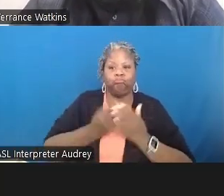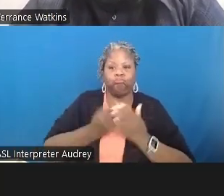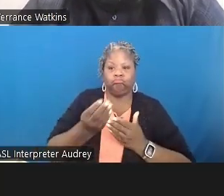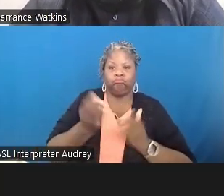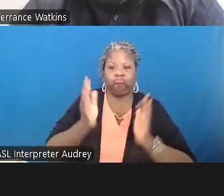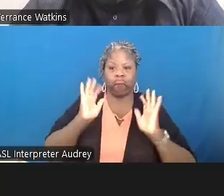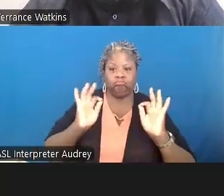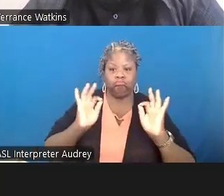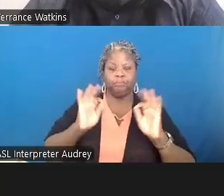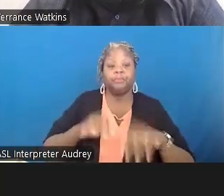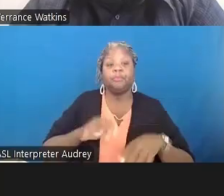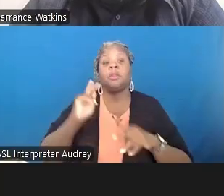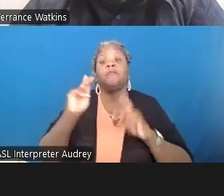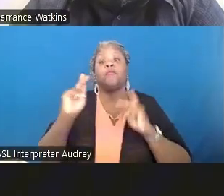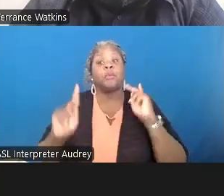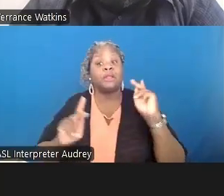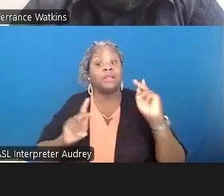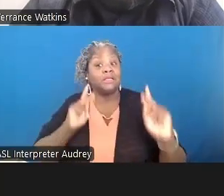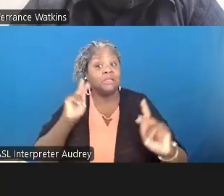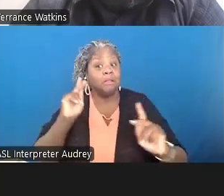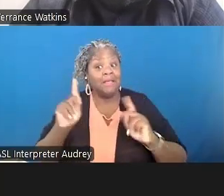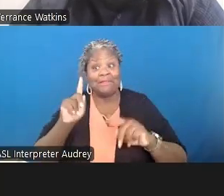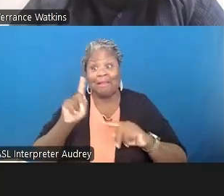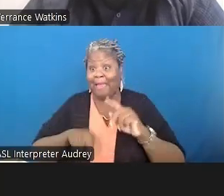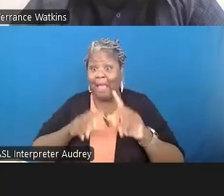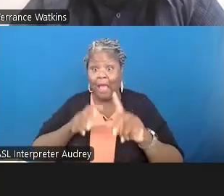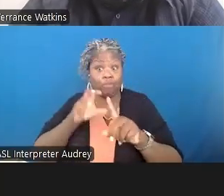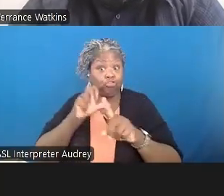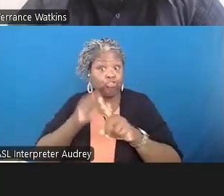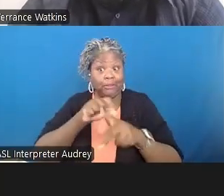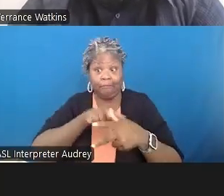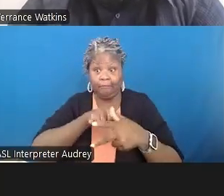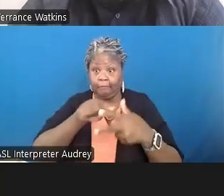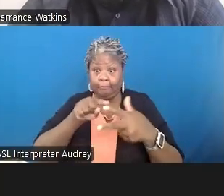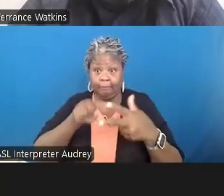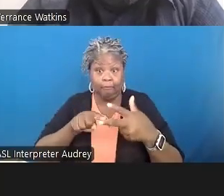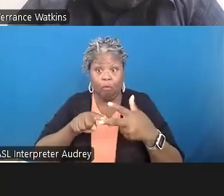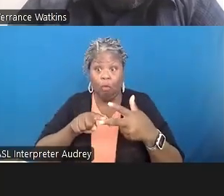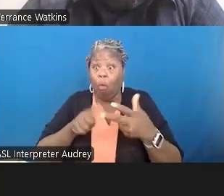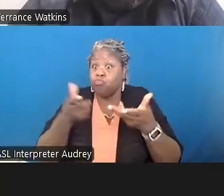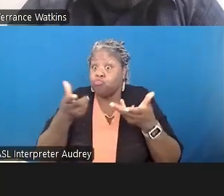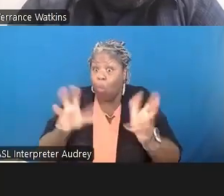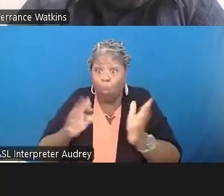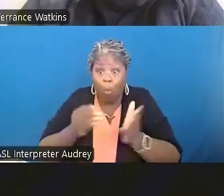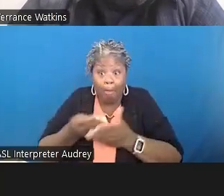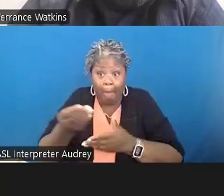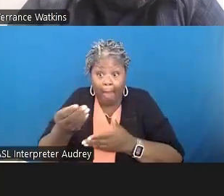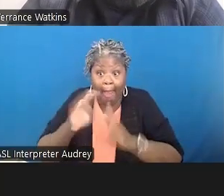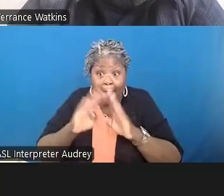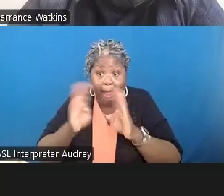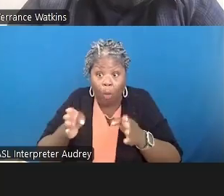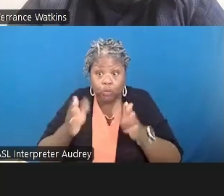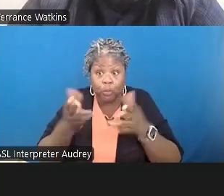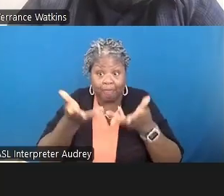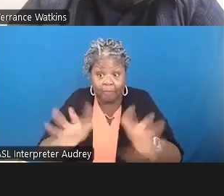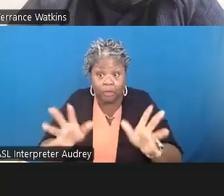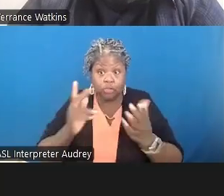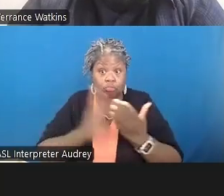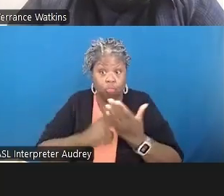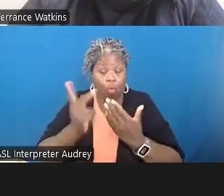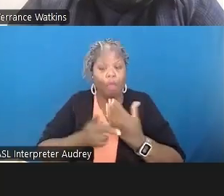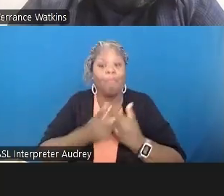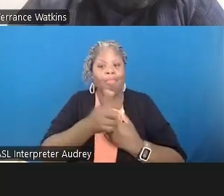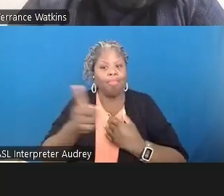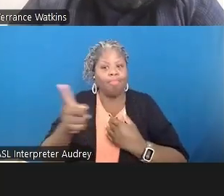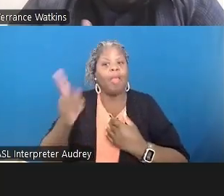For participants that are unable to achieve those metrics, or simply they don't want to buy a house when they leave their program, at least they will be